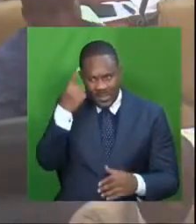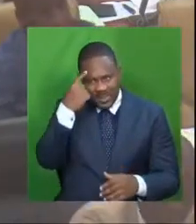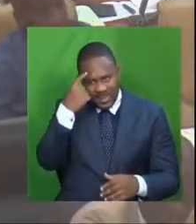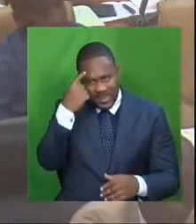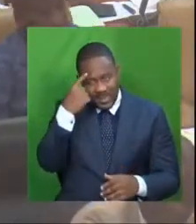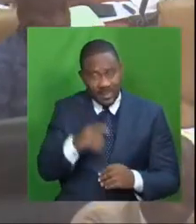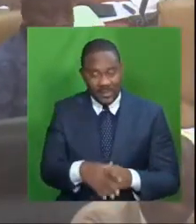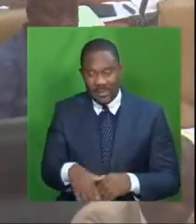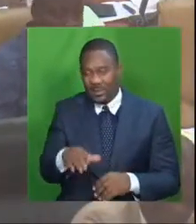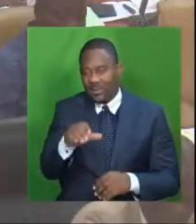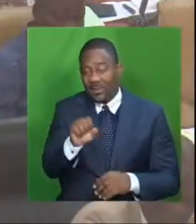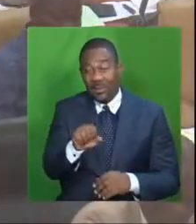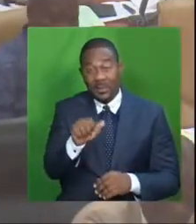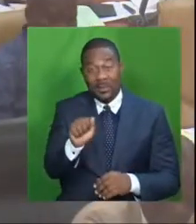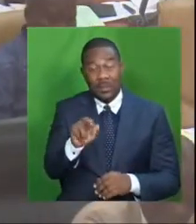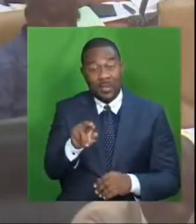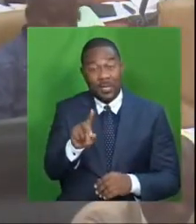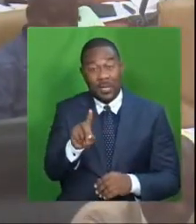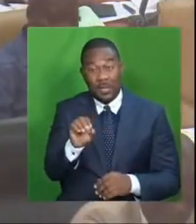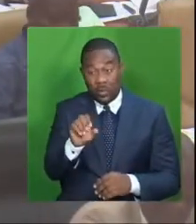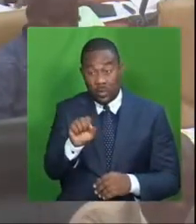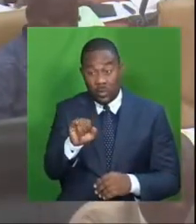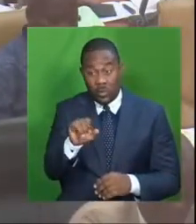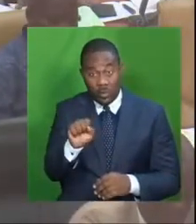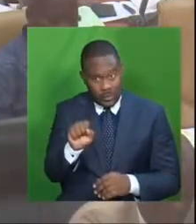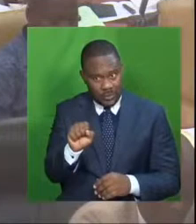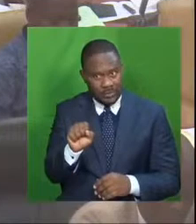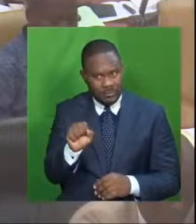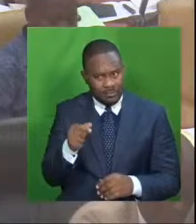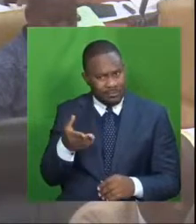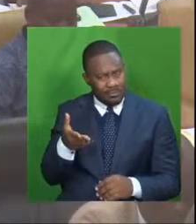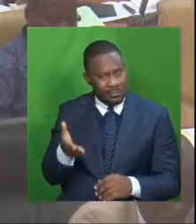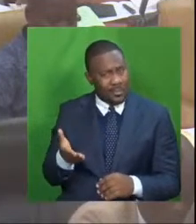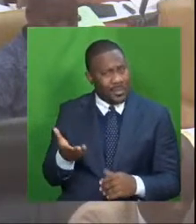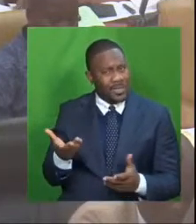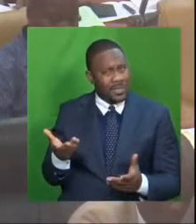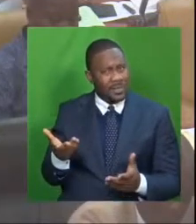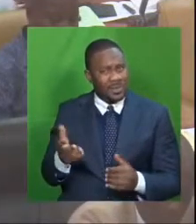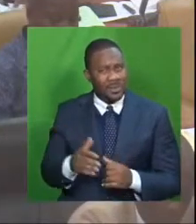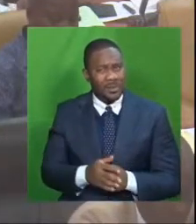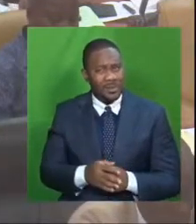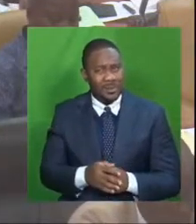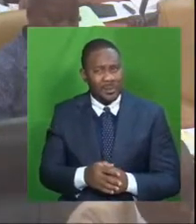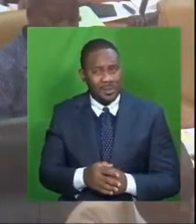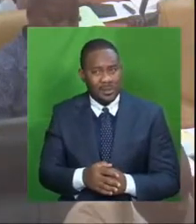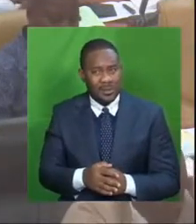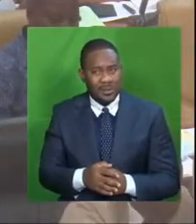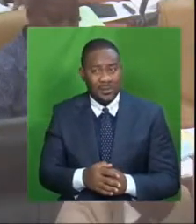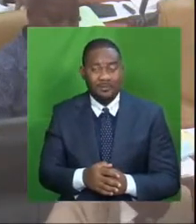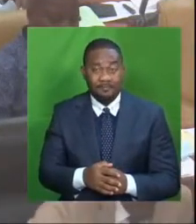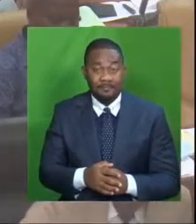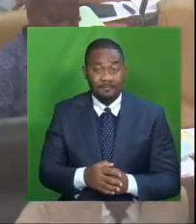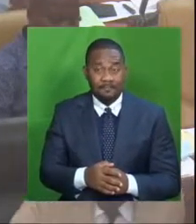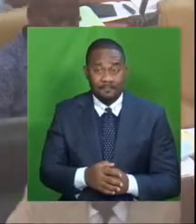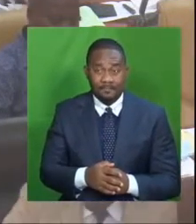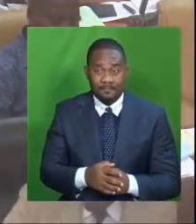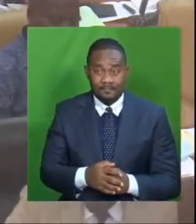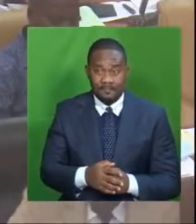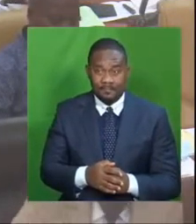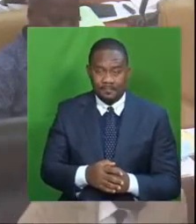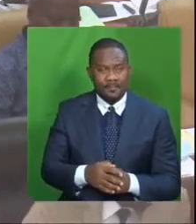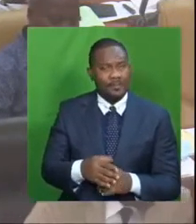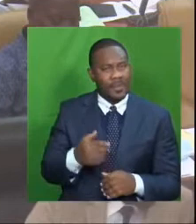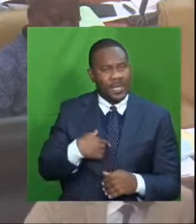sardosis. I say this for a simple reason that this economy is suffering from what we call stagflation, coupled with